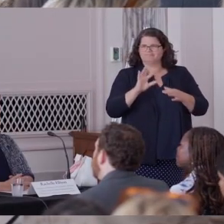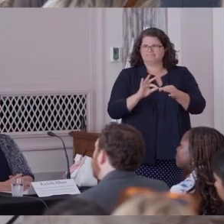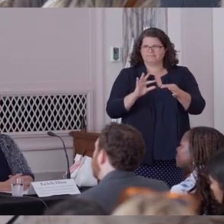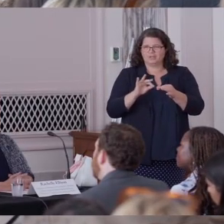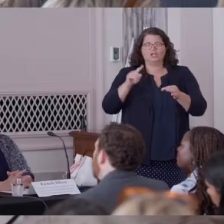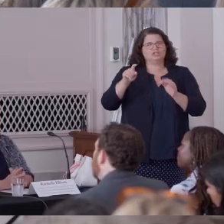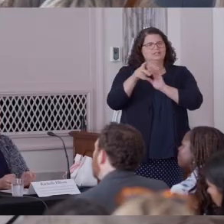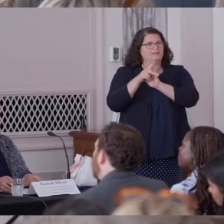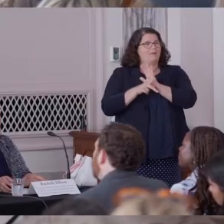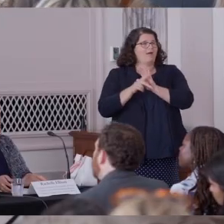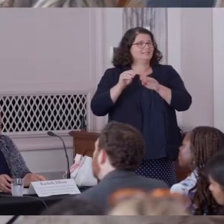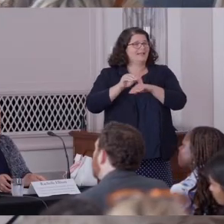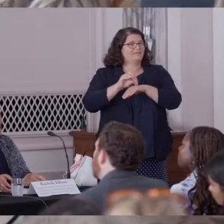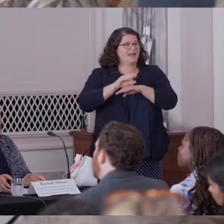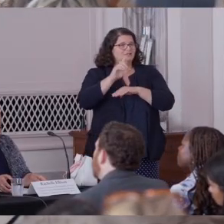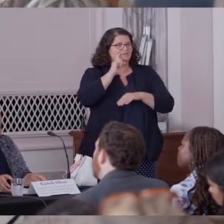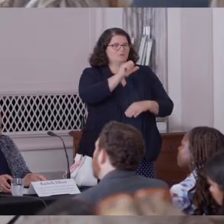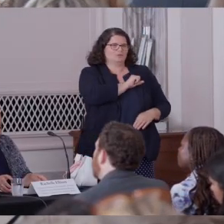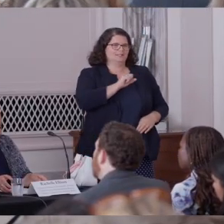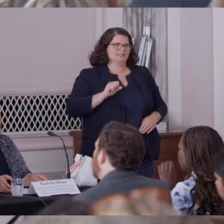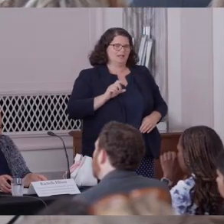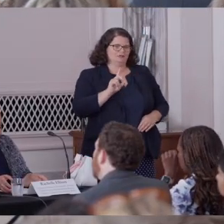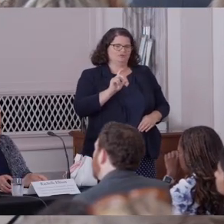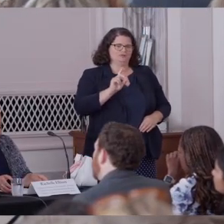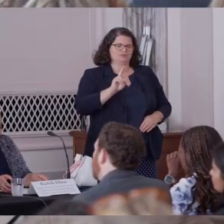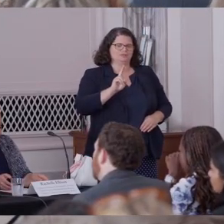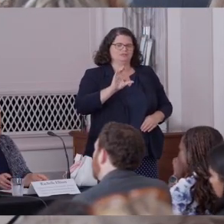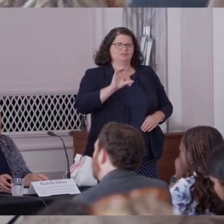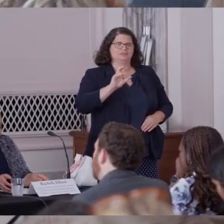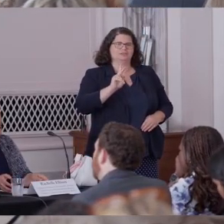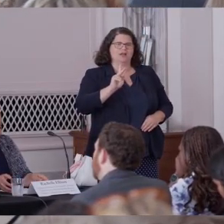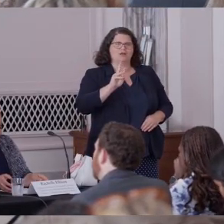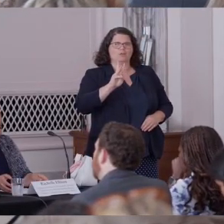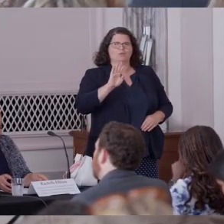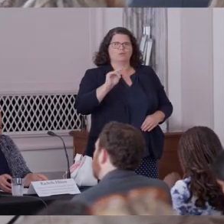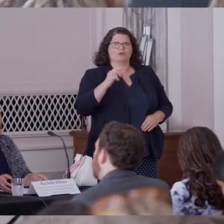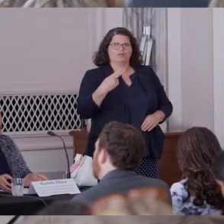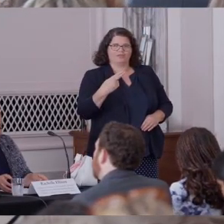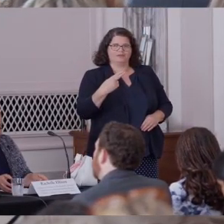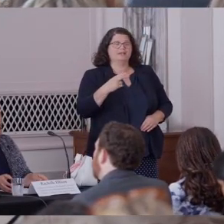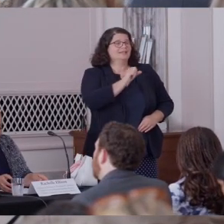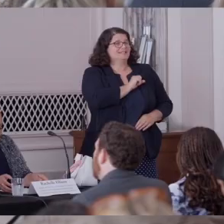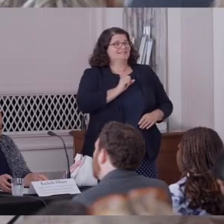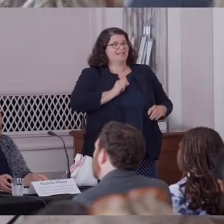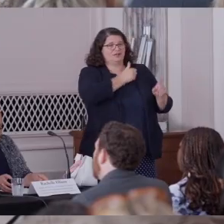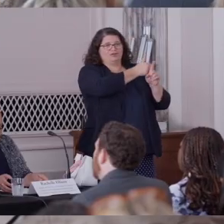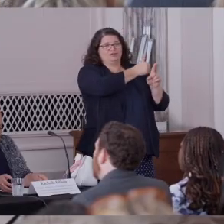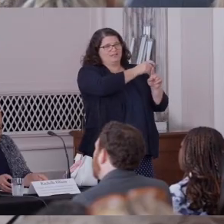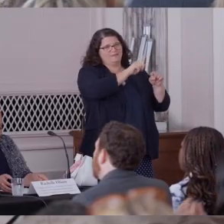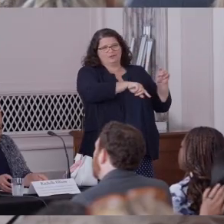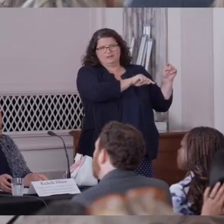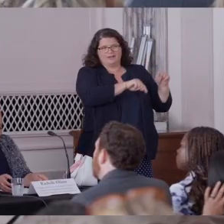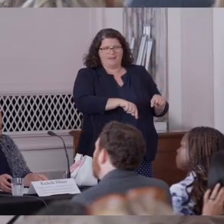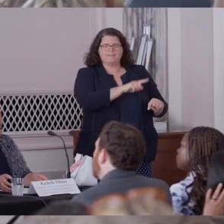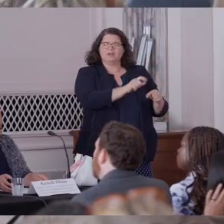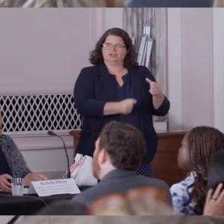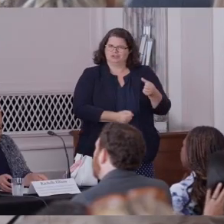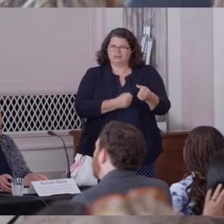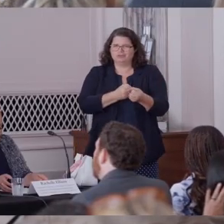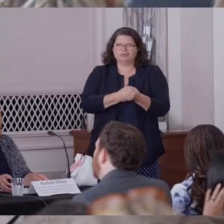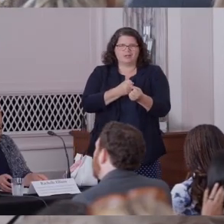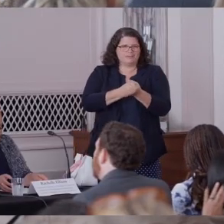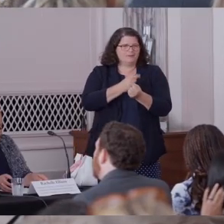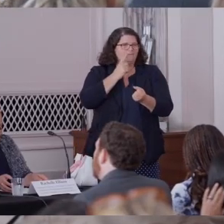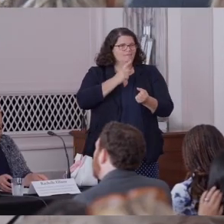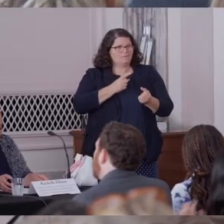be here today, but she has been a great champion for disability rights, for housing, and for community mental health services, particularly for